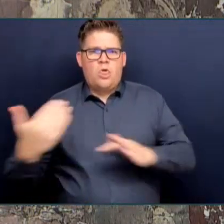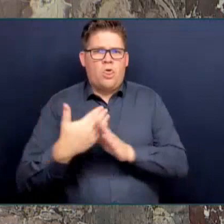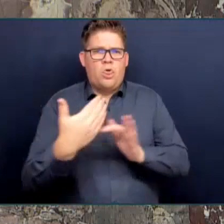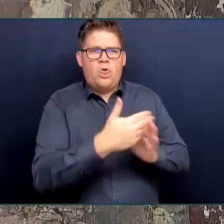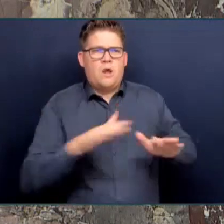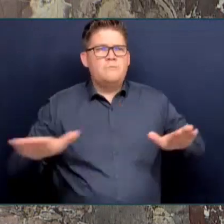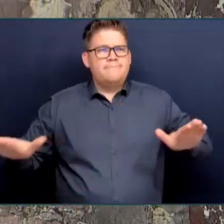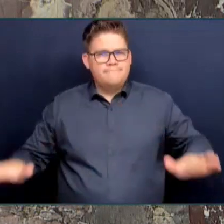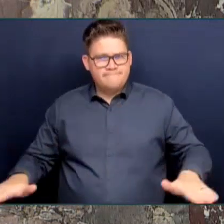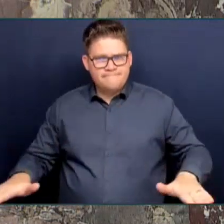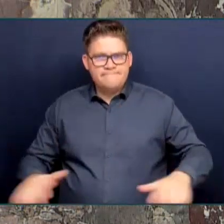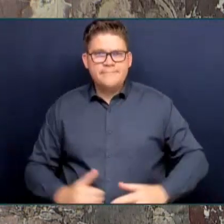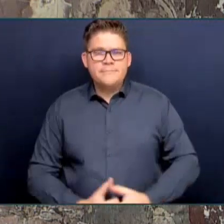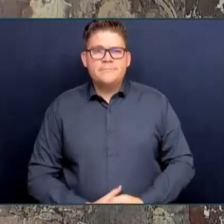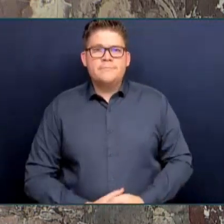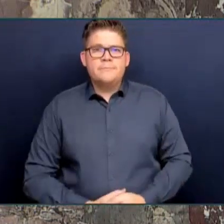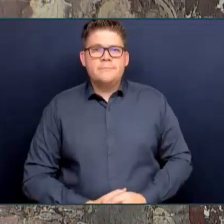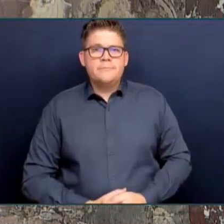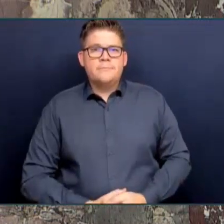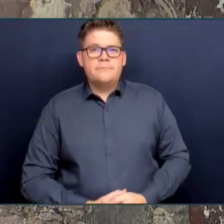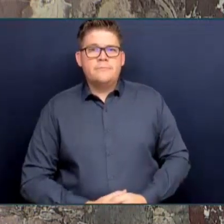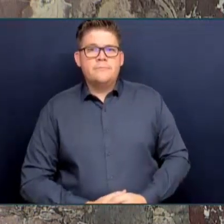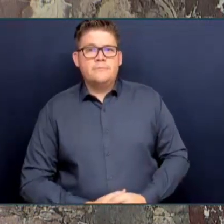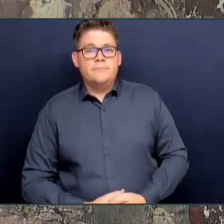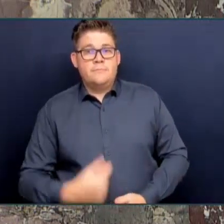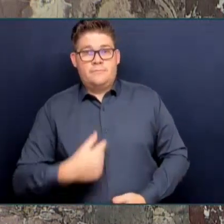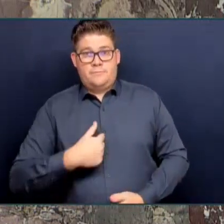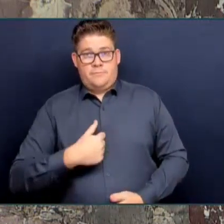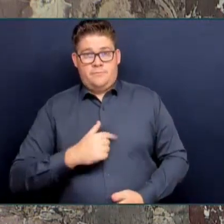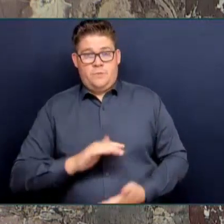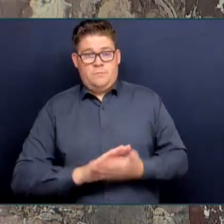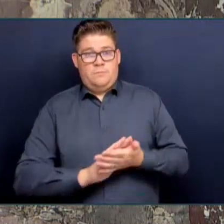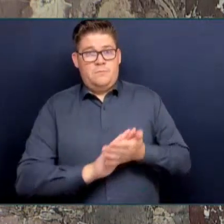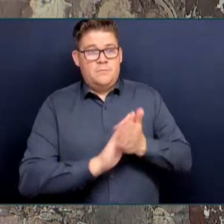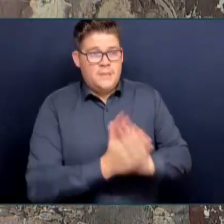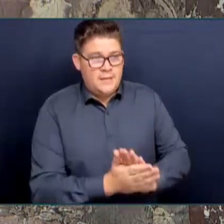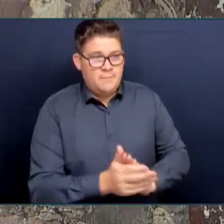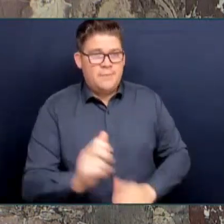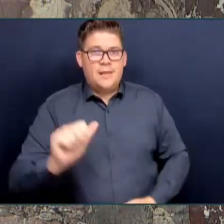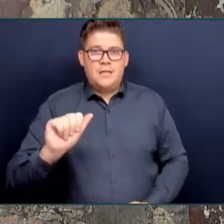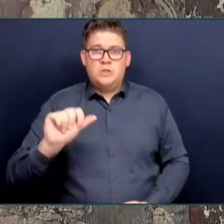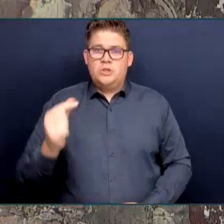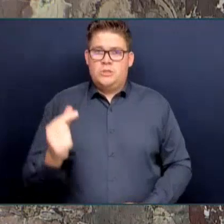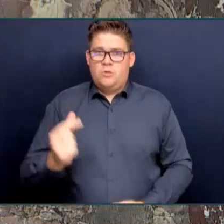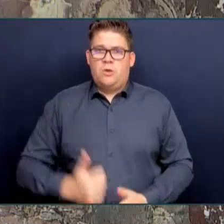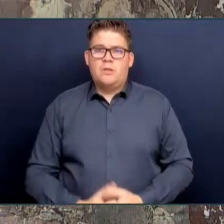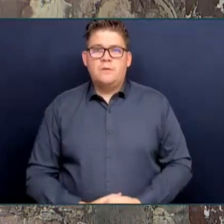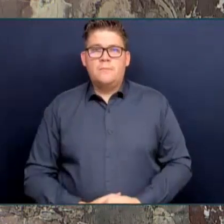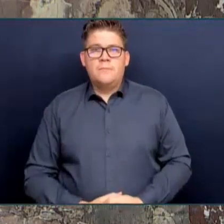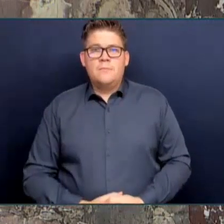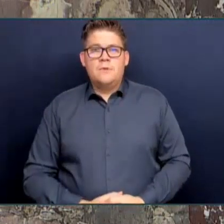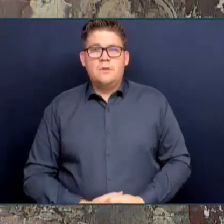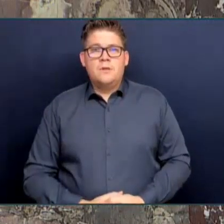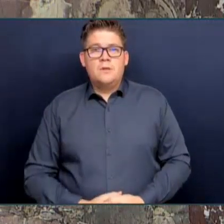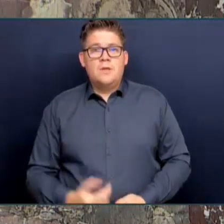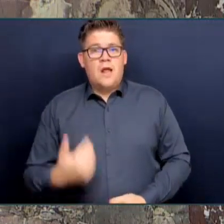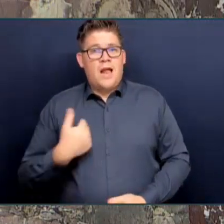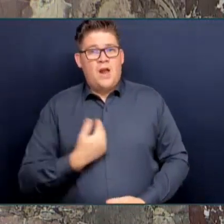on the fact that our casinos were being used as a laundromat for international criminal proceeds of